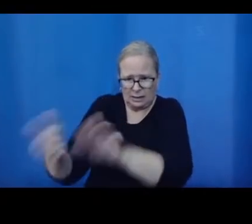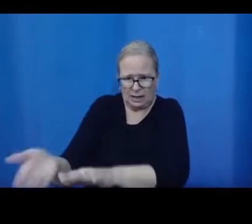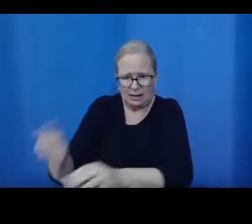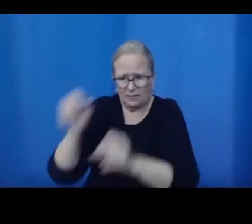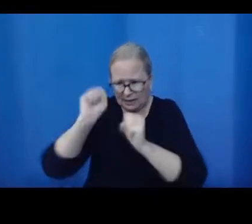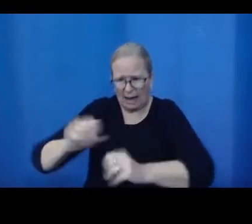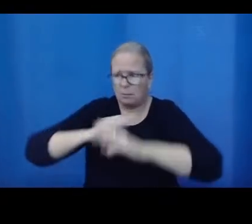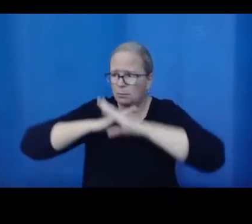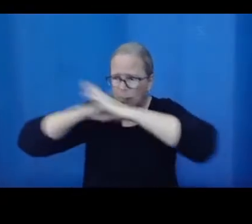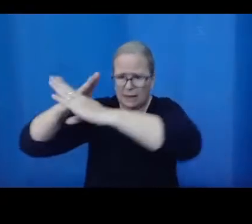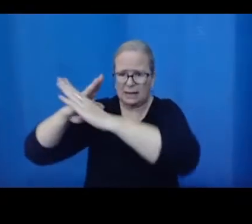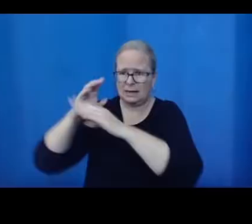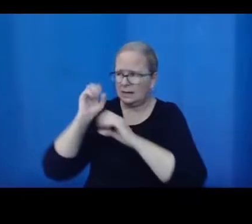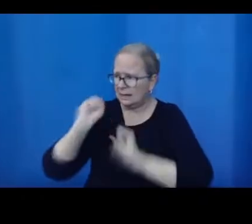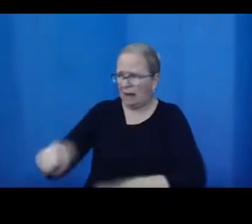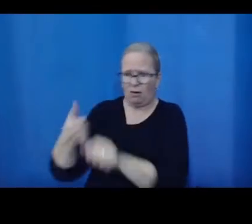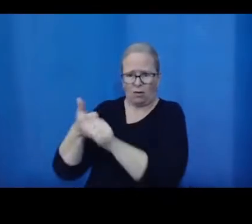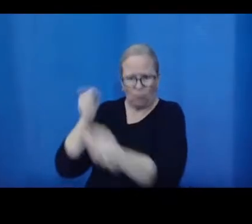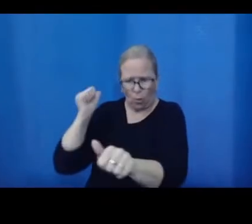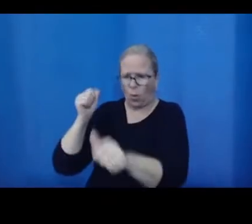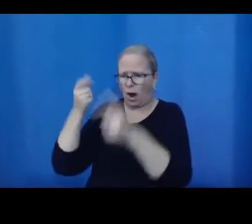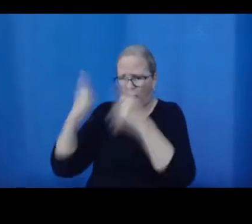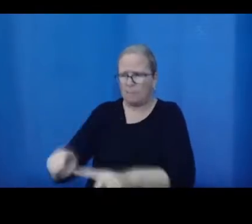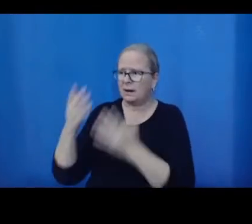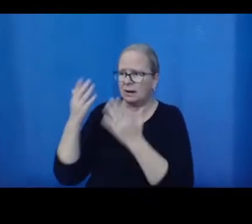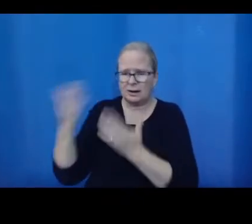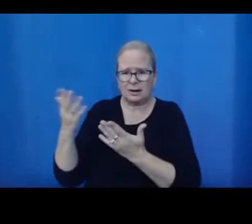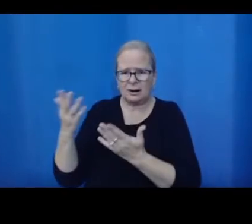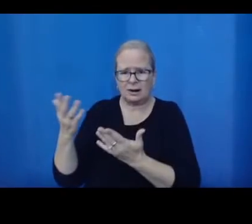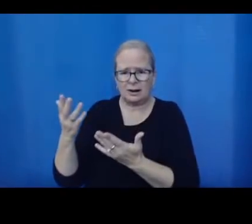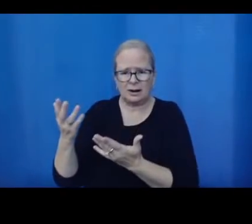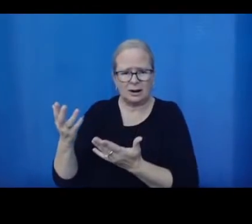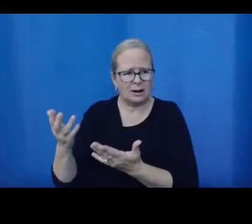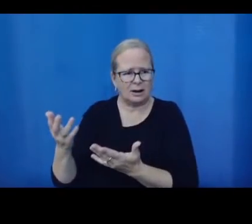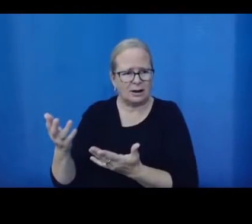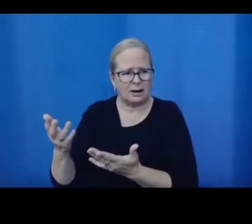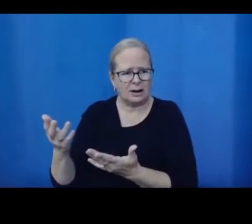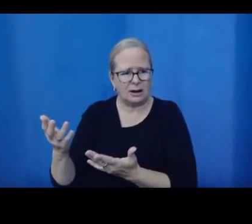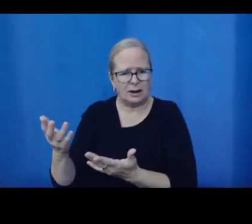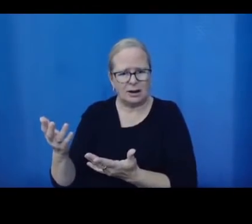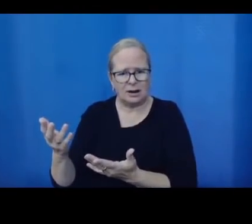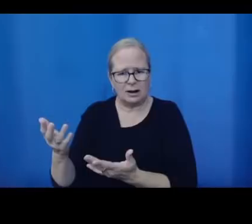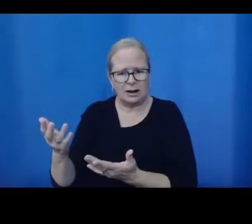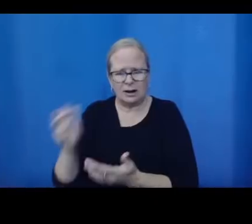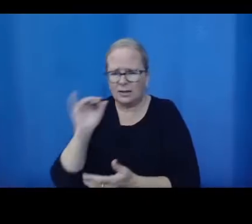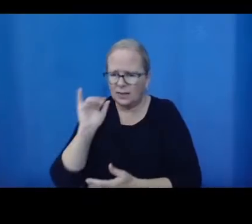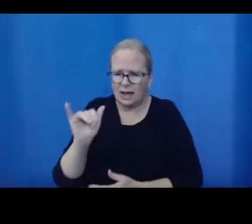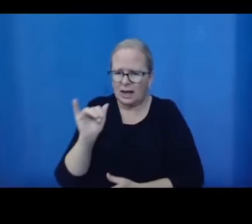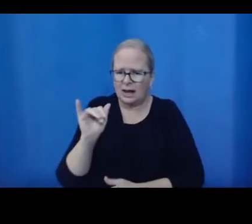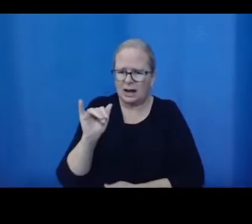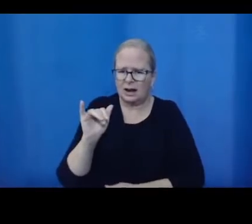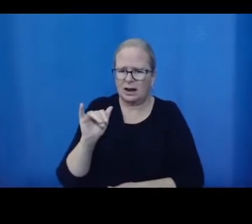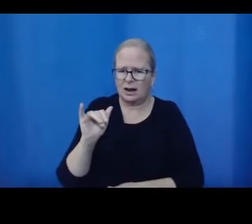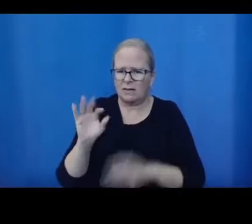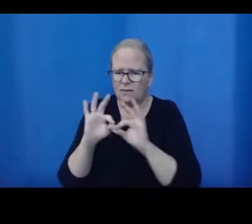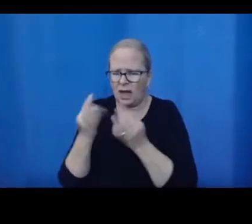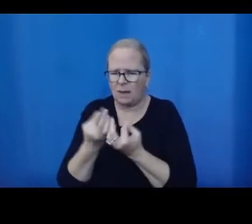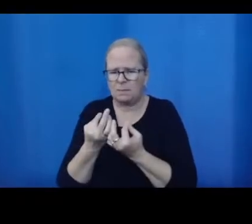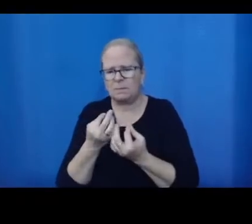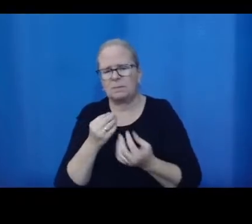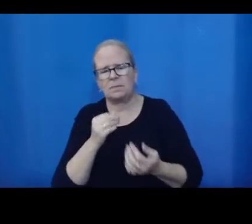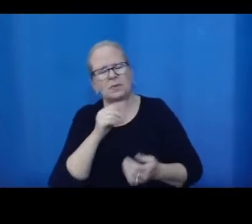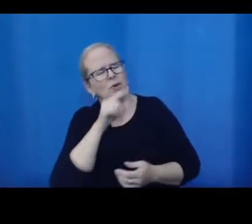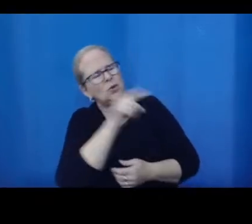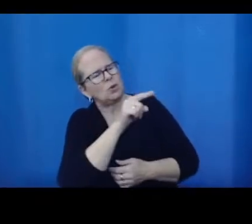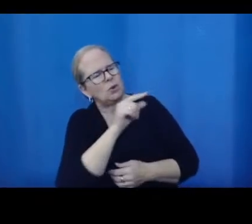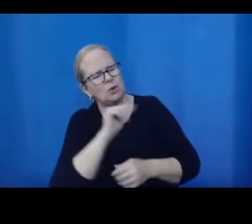let alone having family members telling you they don't have COVID and you're killing them and you're the reason they're in trouble here. And, all of the